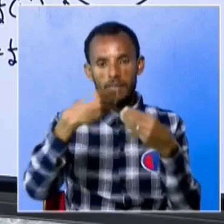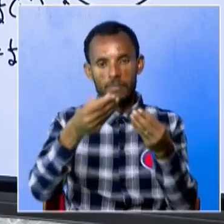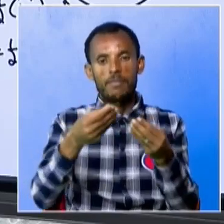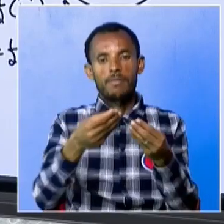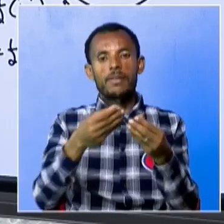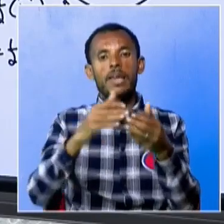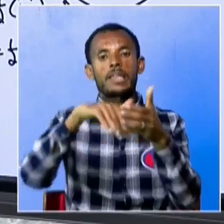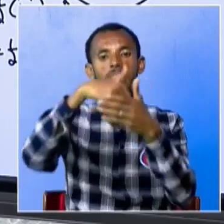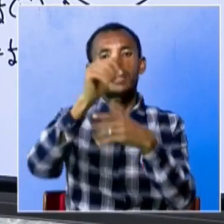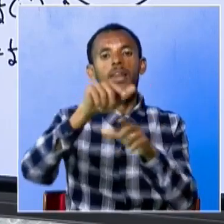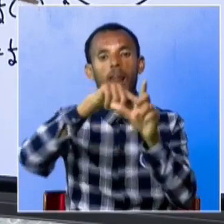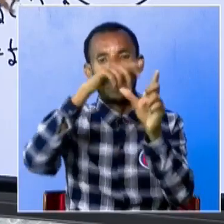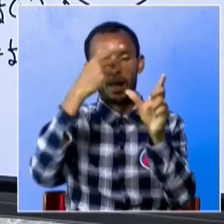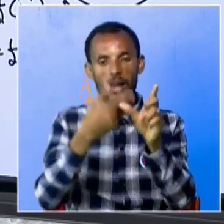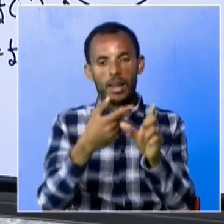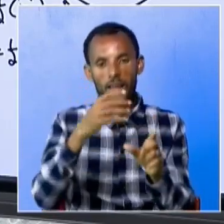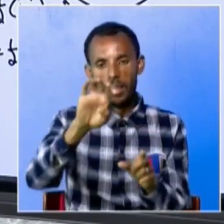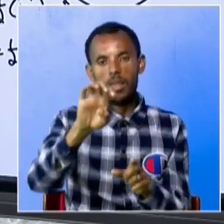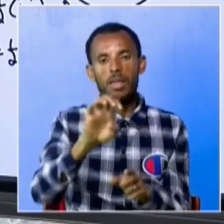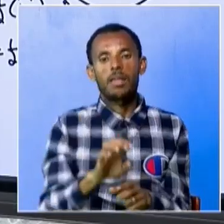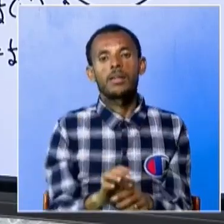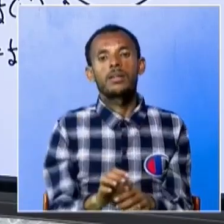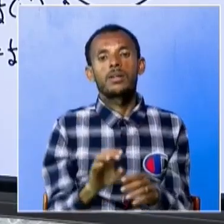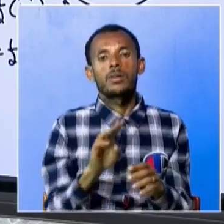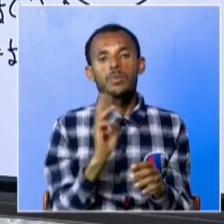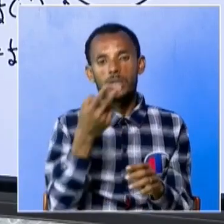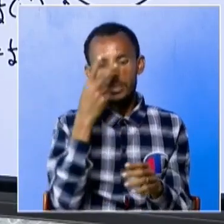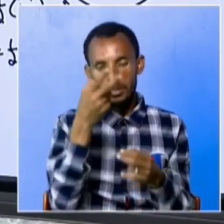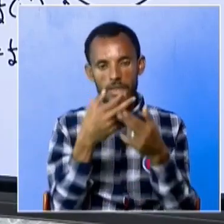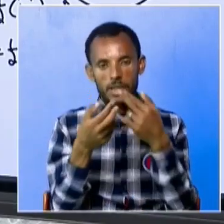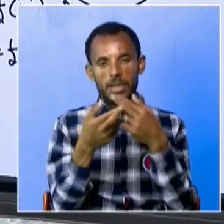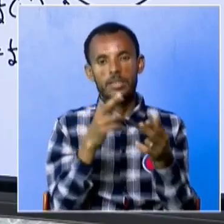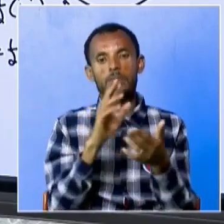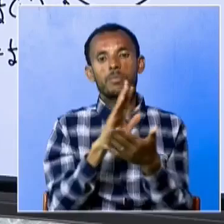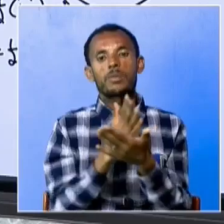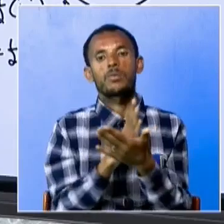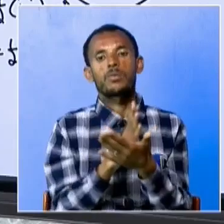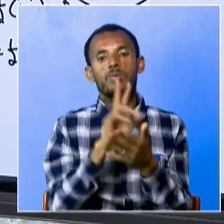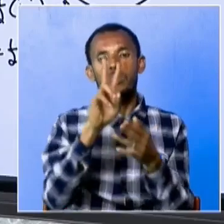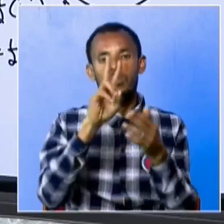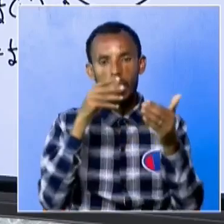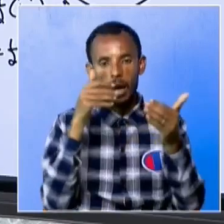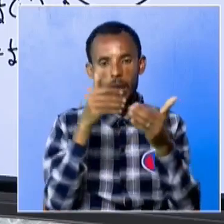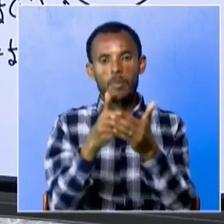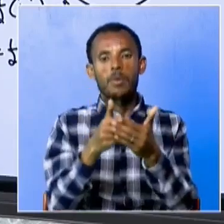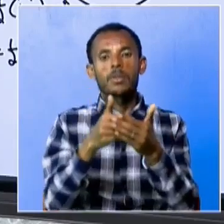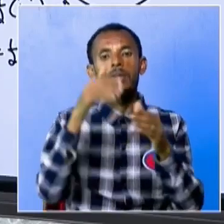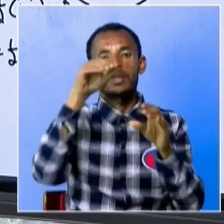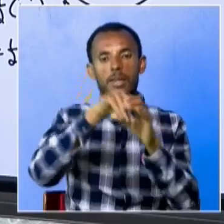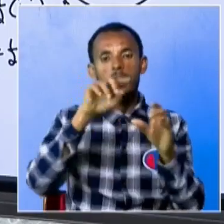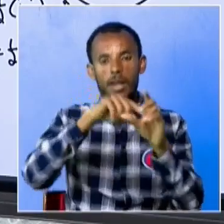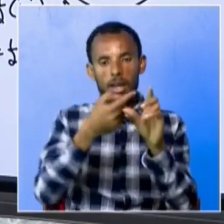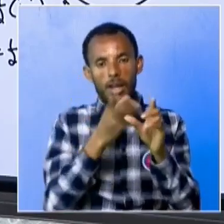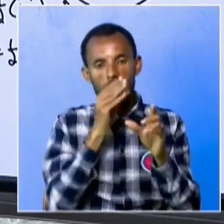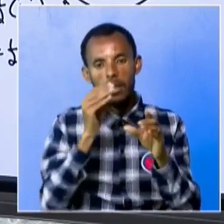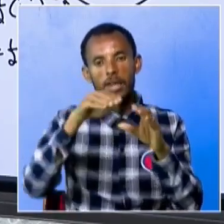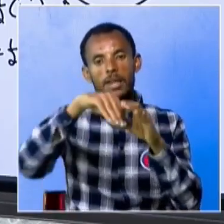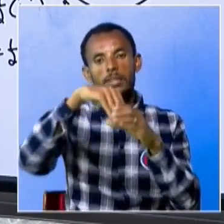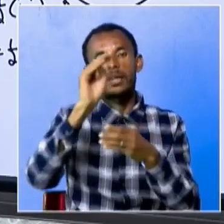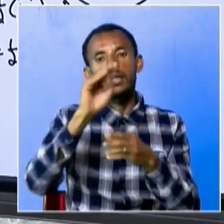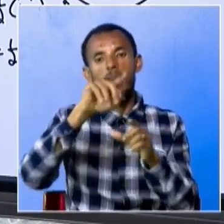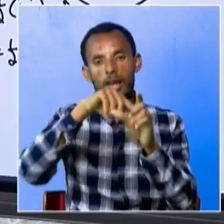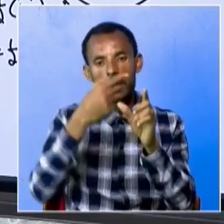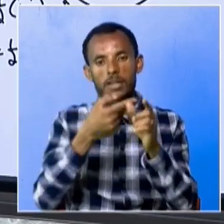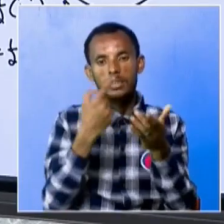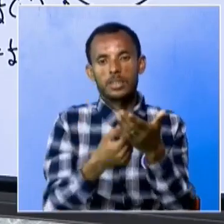angle, okay? We have seen the relationship between two remote interior angles and exterior angles. So these